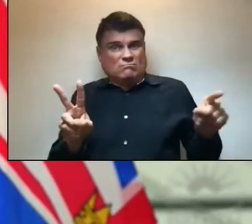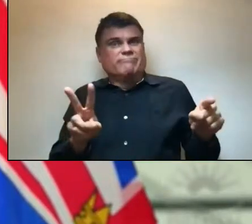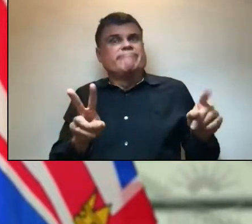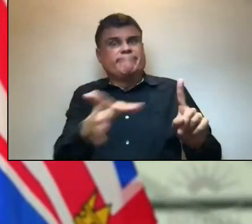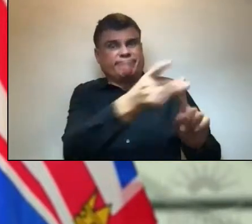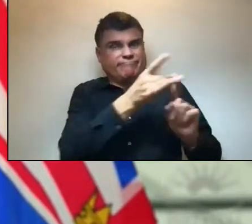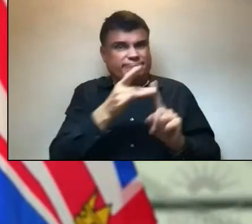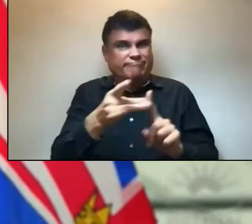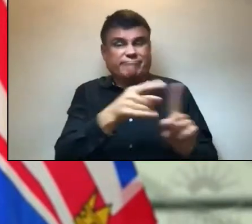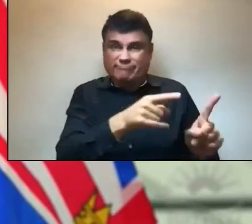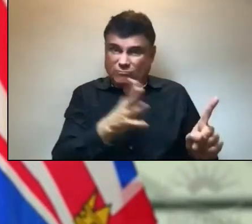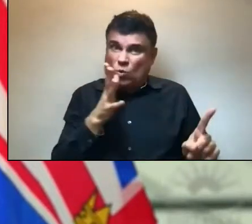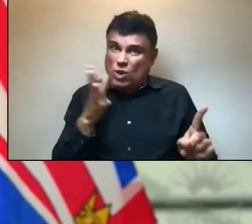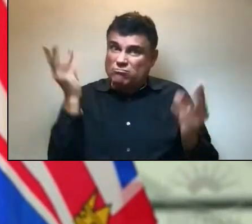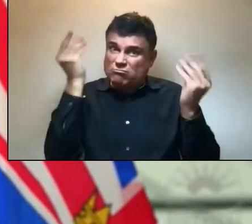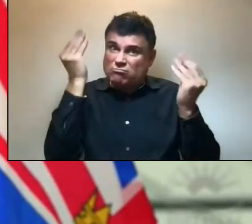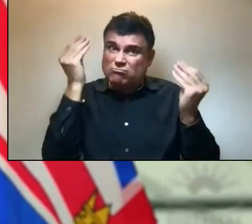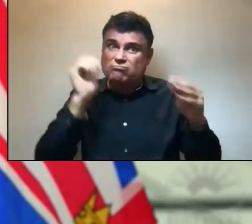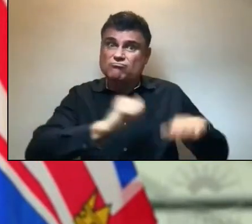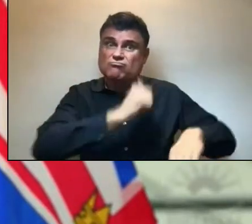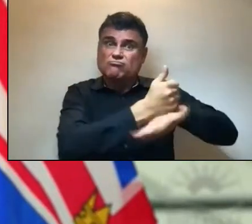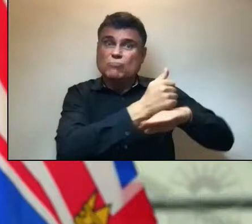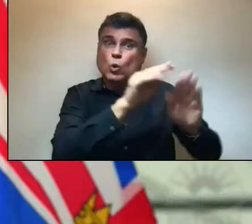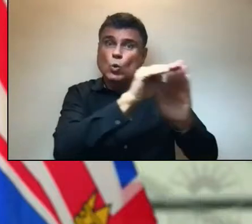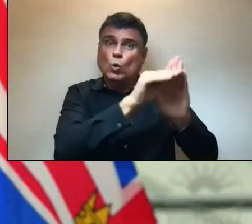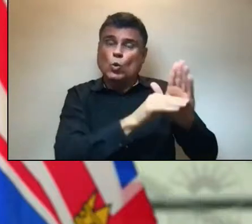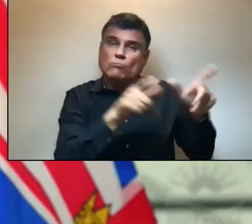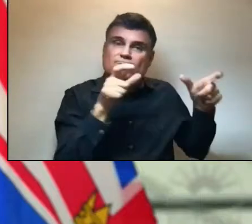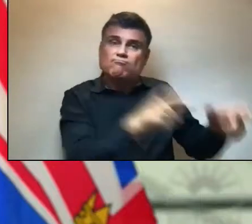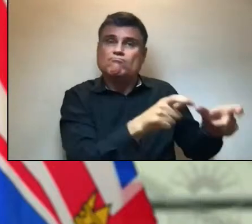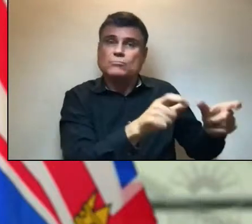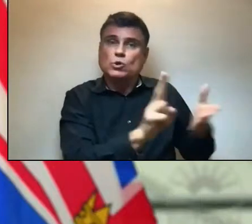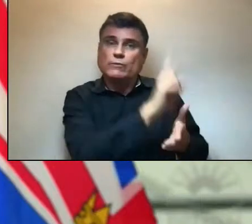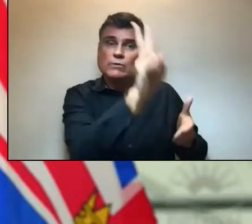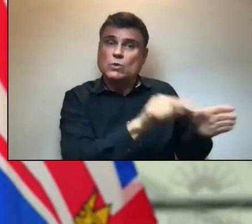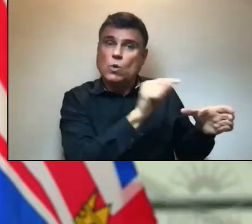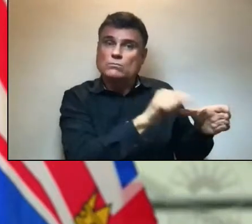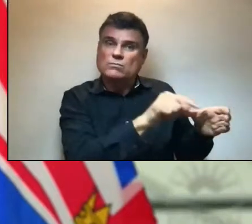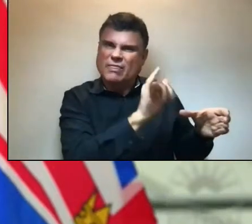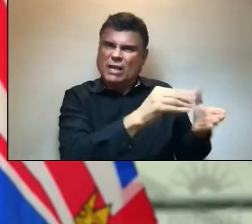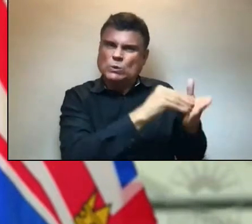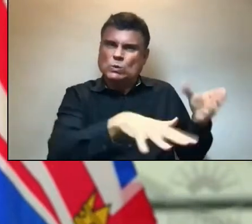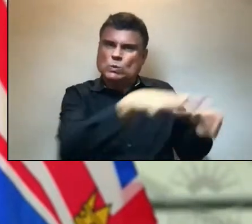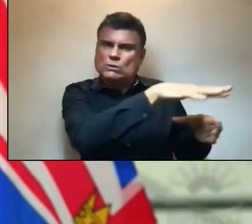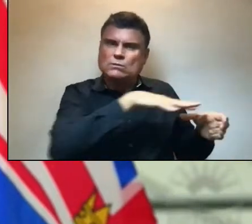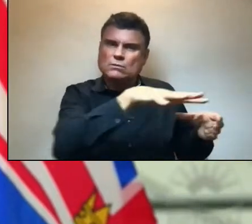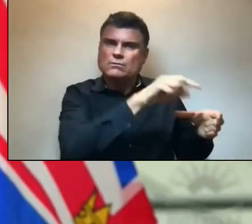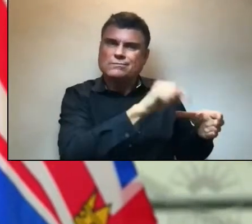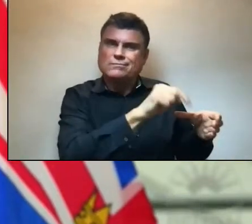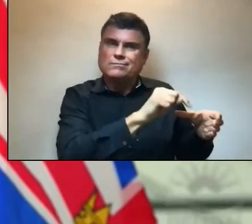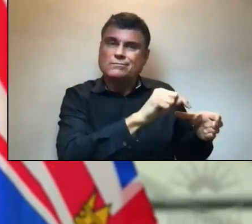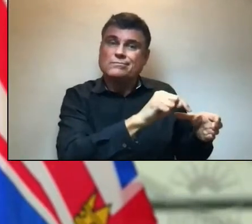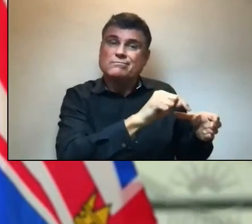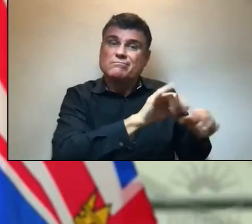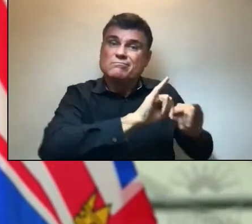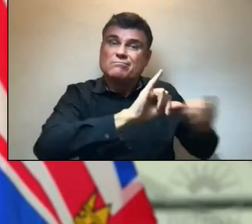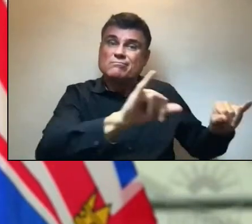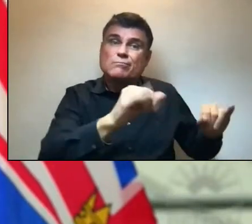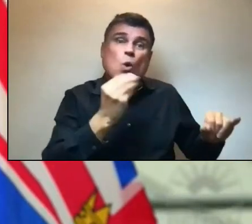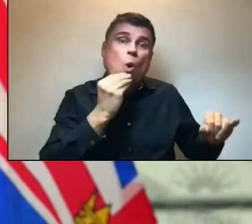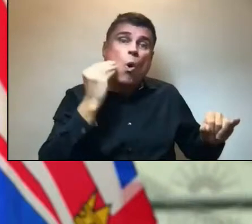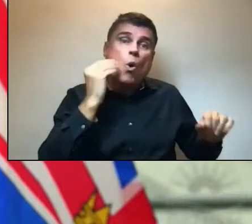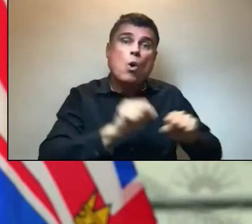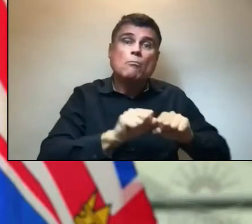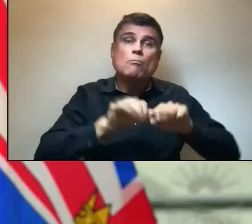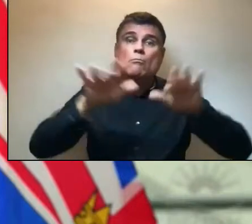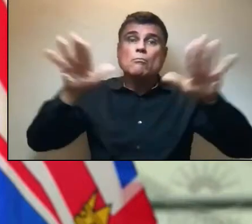that area? We know a lot of students would be going home for the holidays. So is some sort of like travel restriction on the table for Vancouver Island or